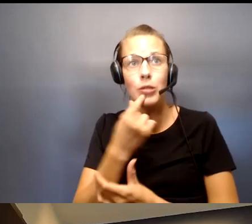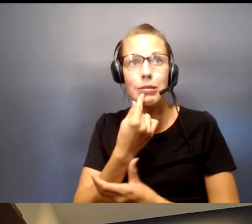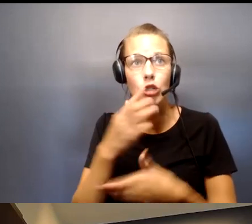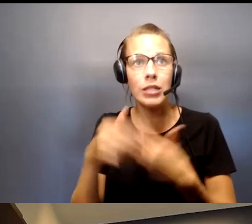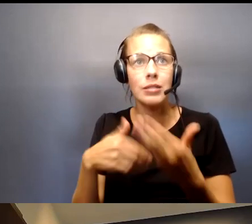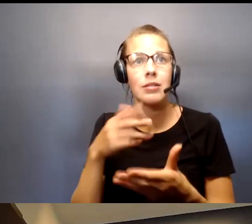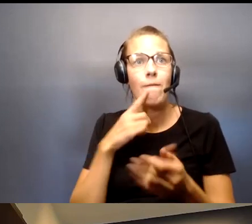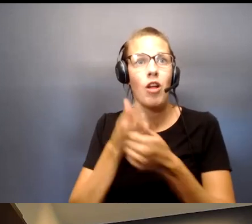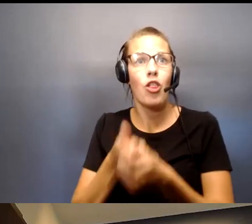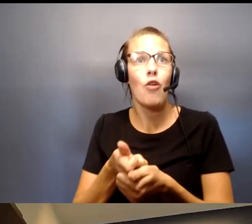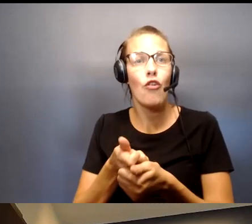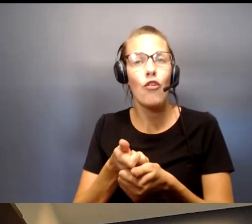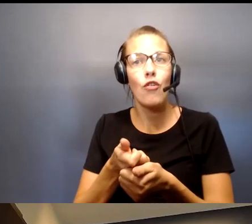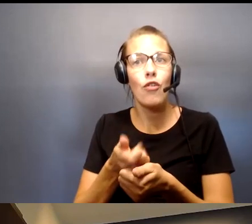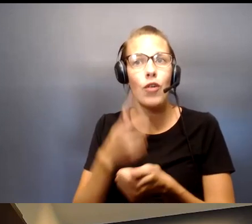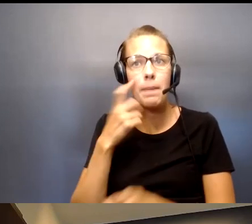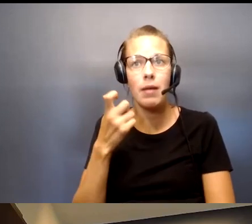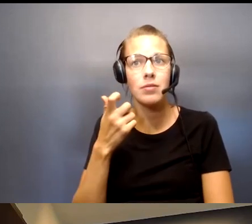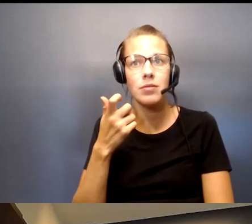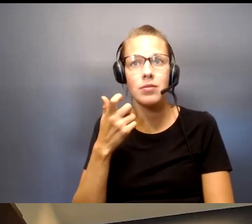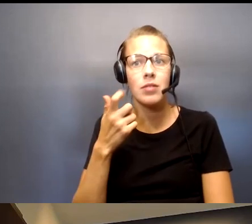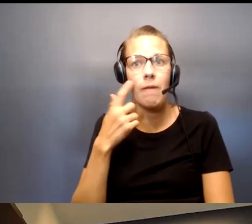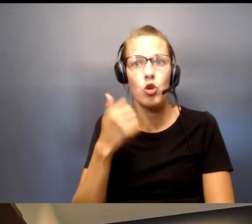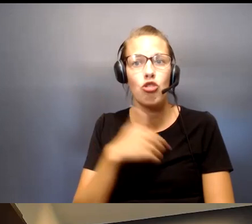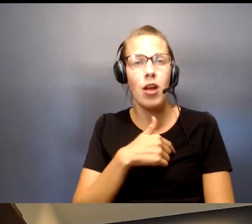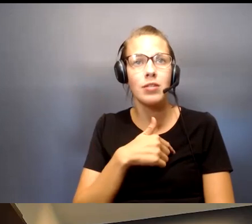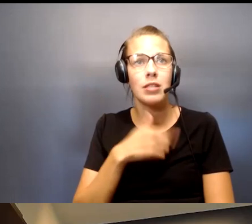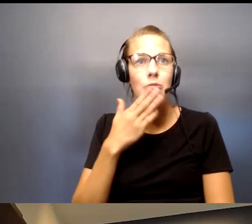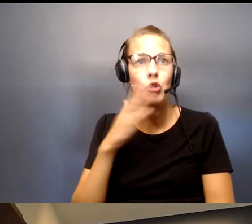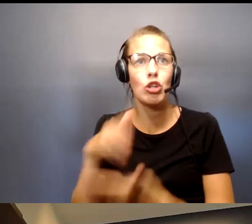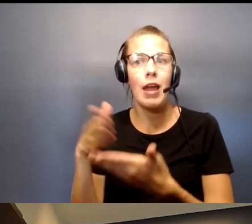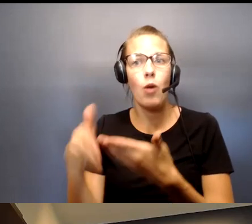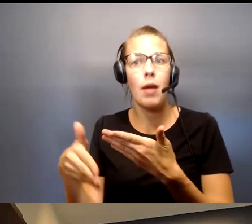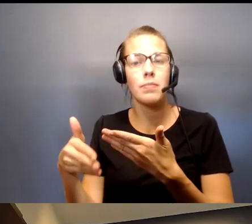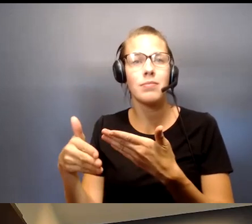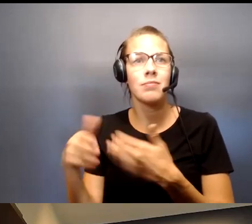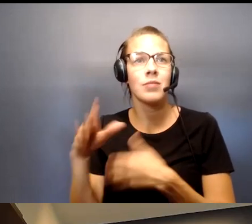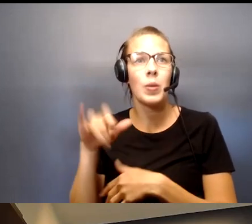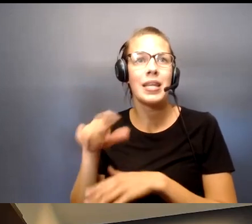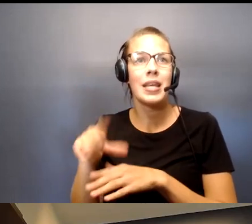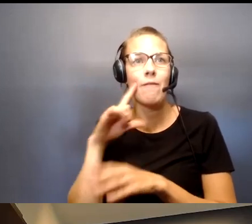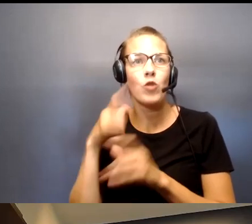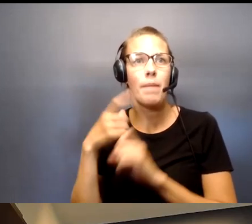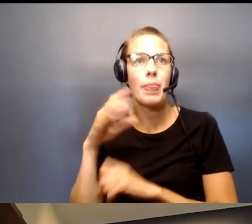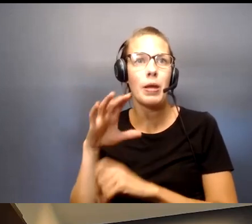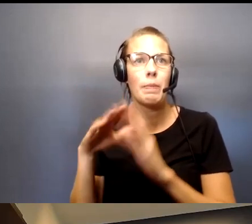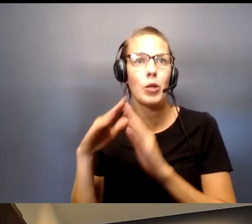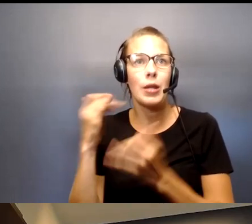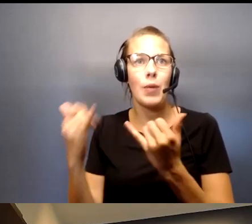seriously, because in order for us to have good outcomes, that's what we need from the community right